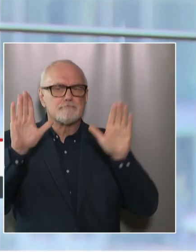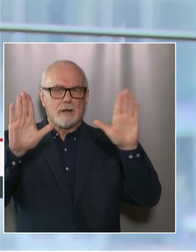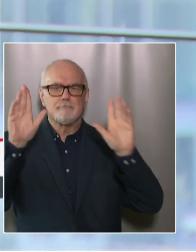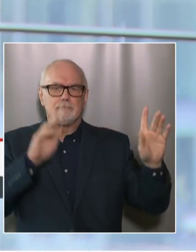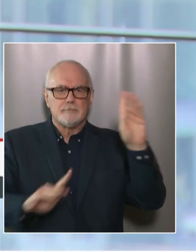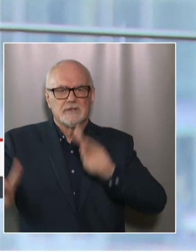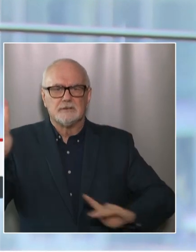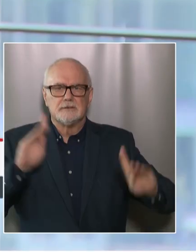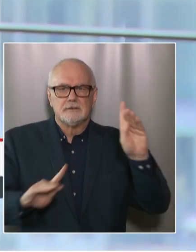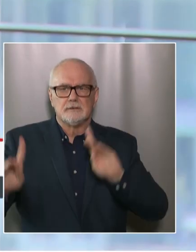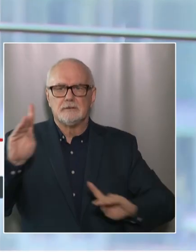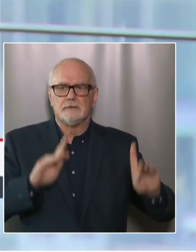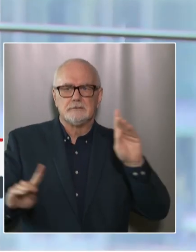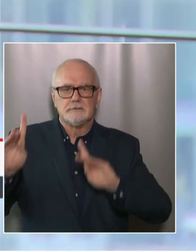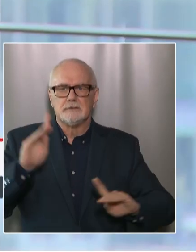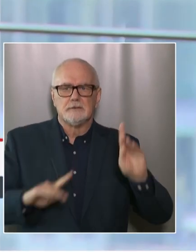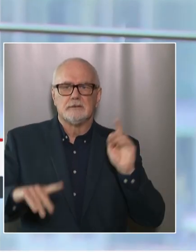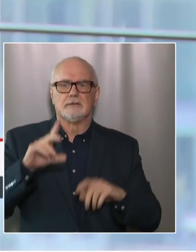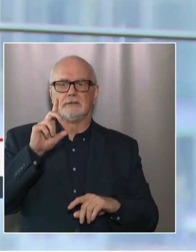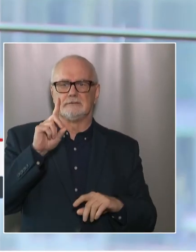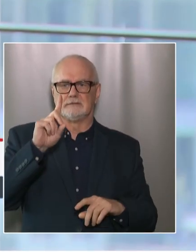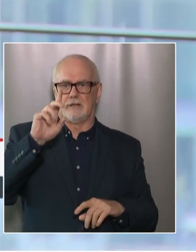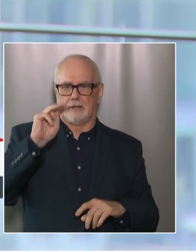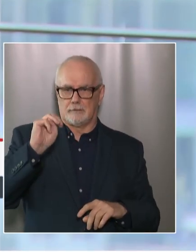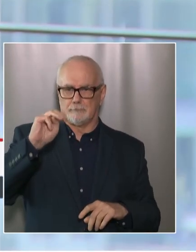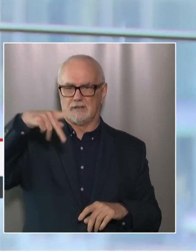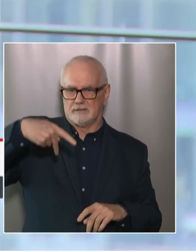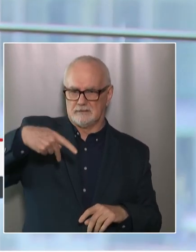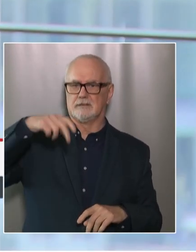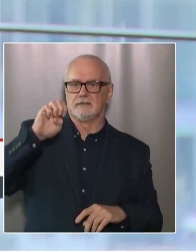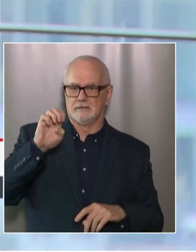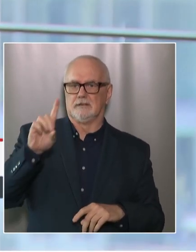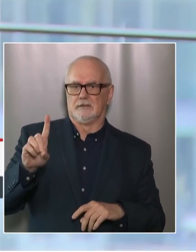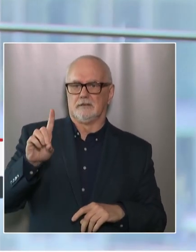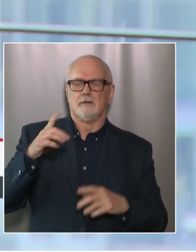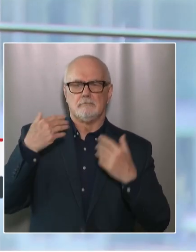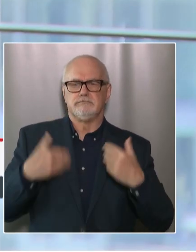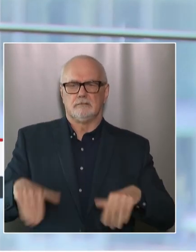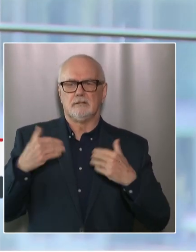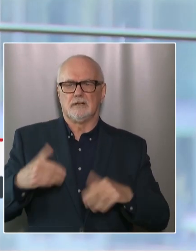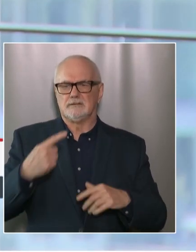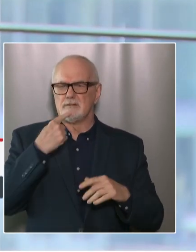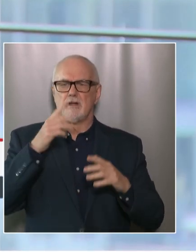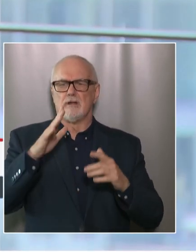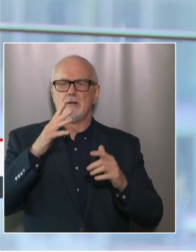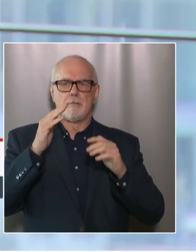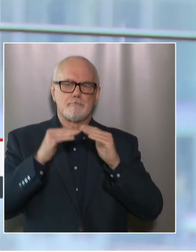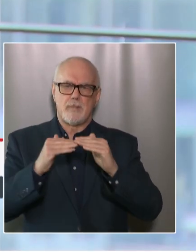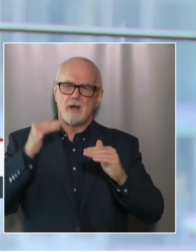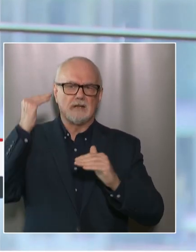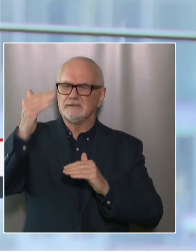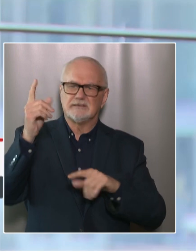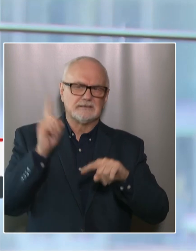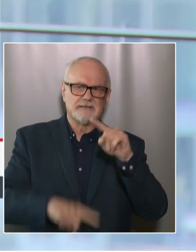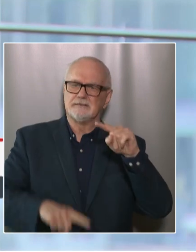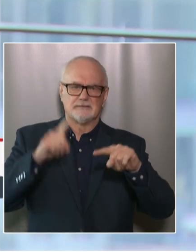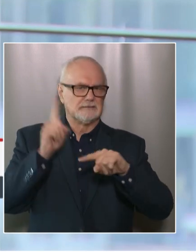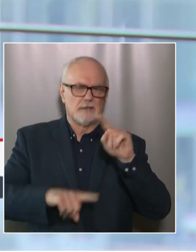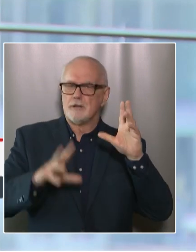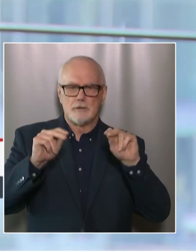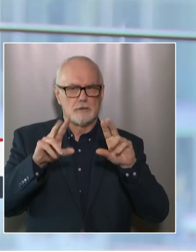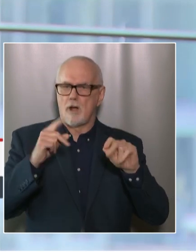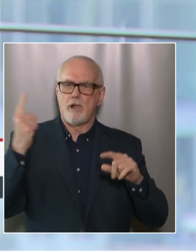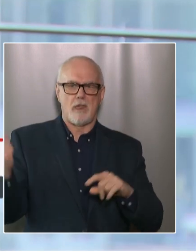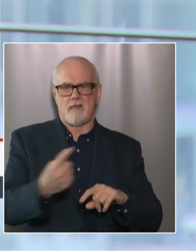DMPED who don't say, that bar is too high. They say, how high and how can I get over it? I get